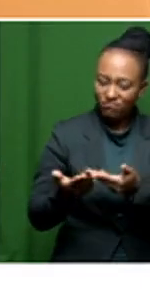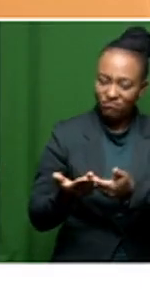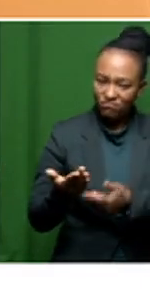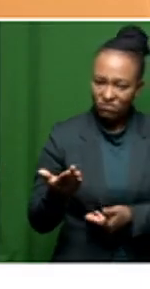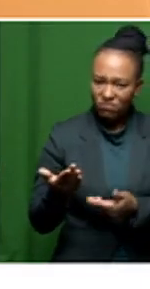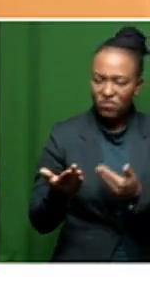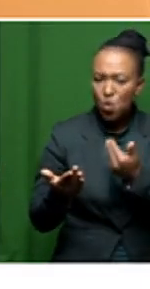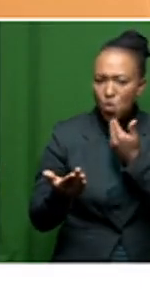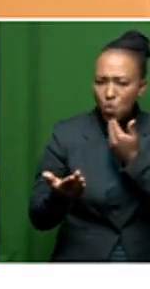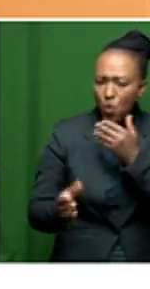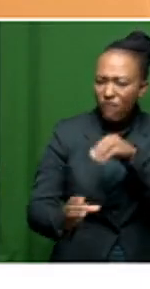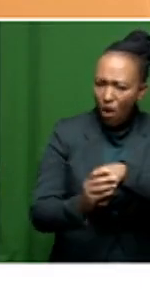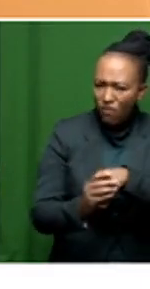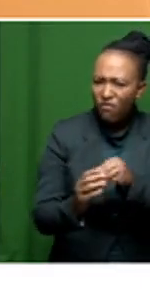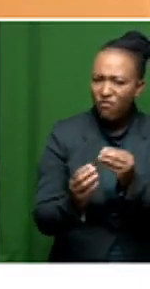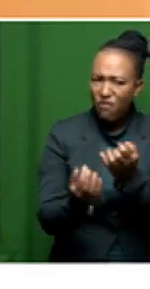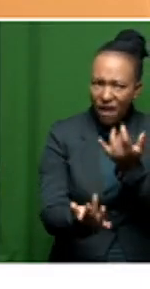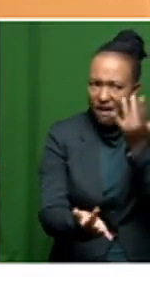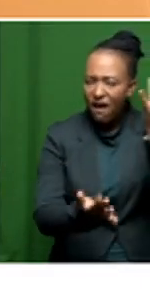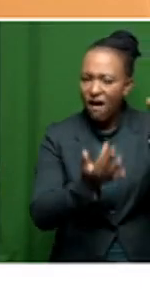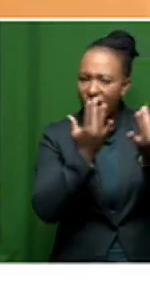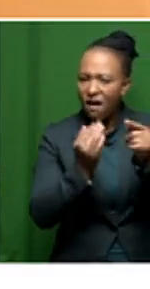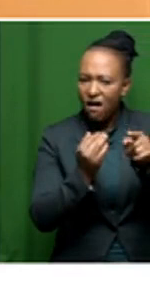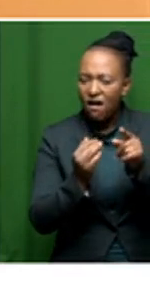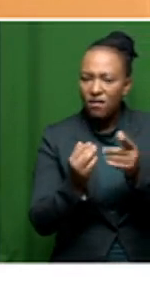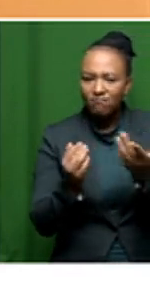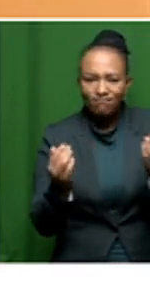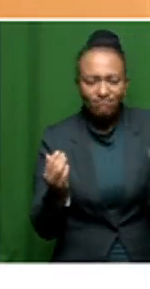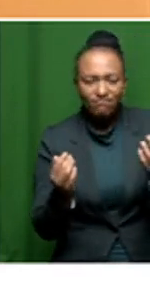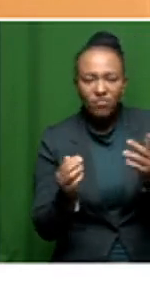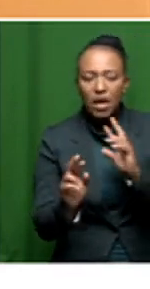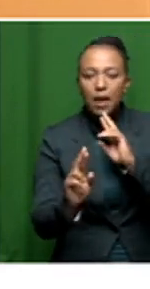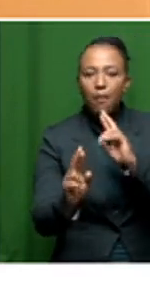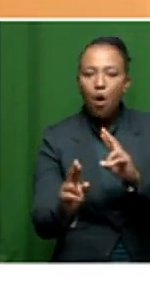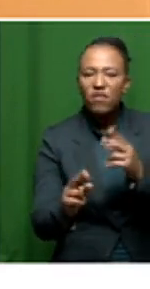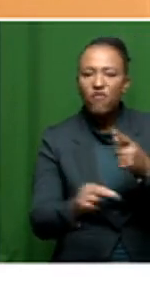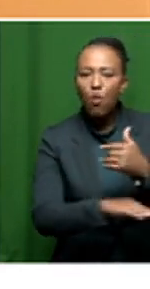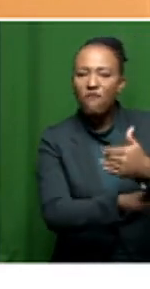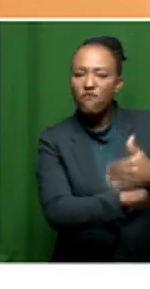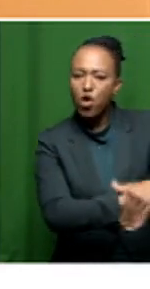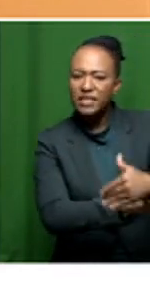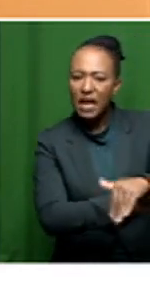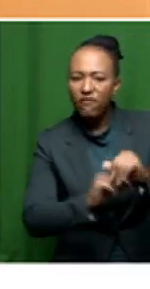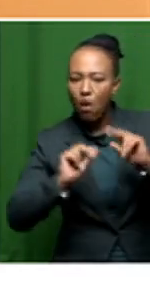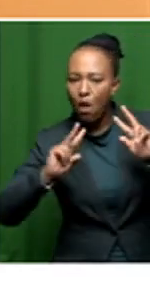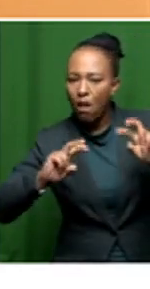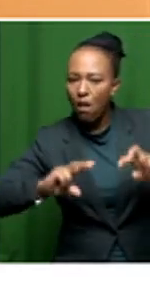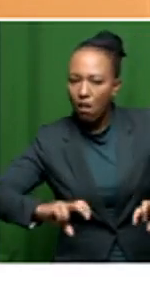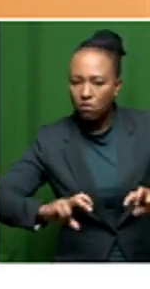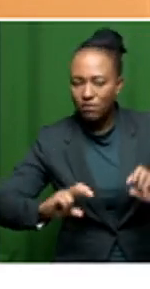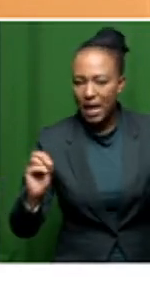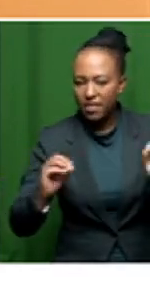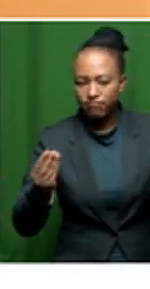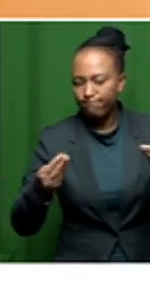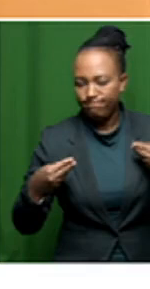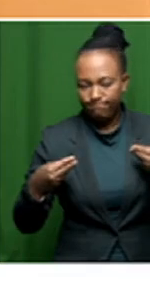this fire in the hospital and what is the report, where is the report of forensic. We never get that. So